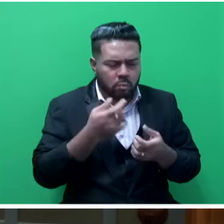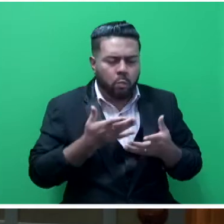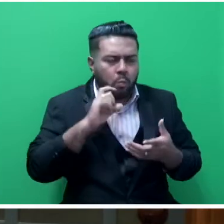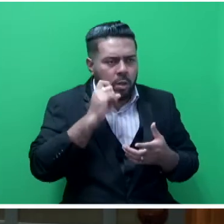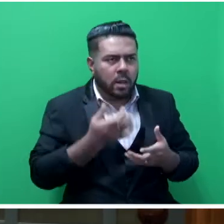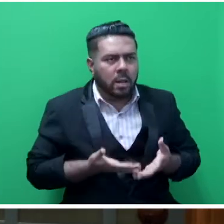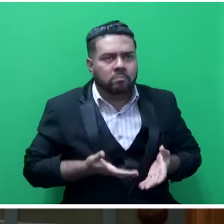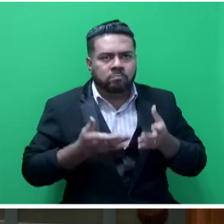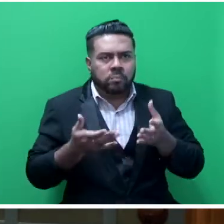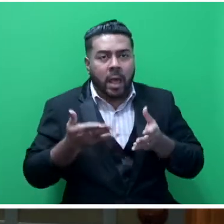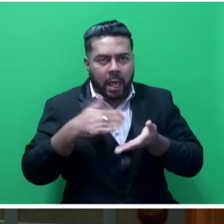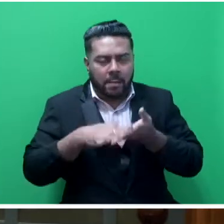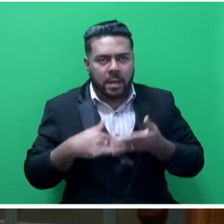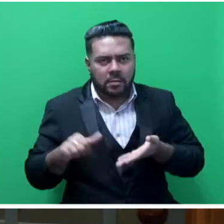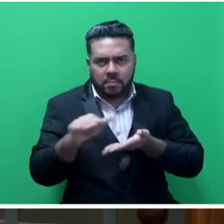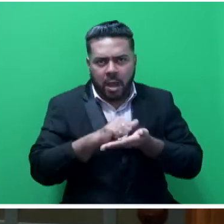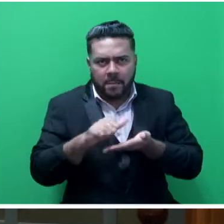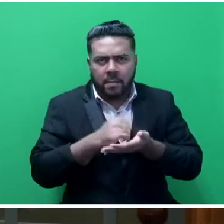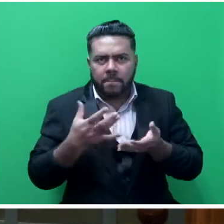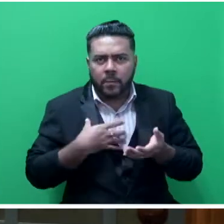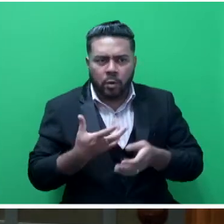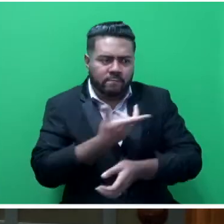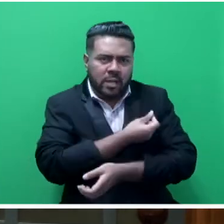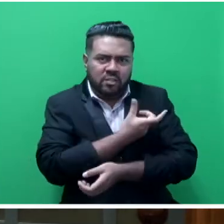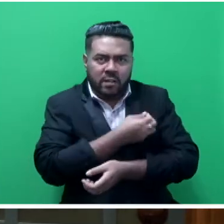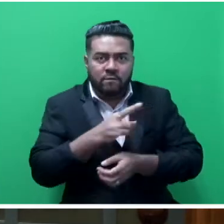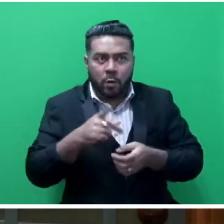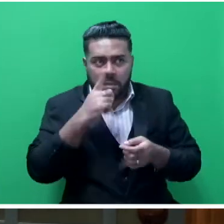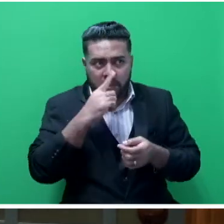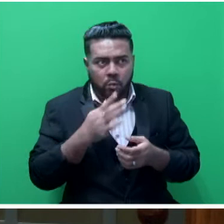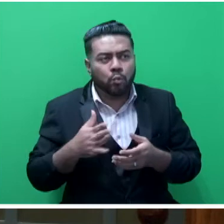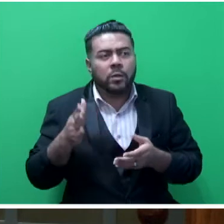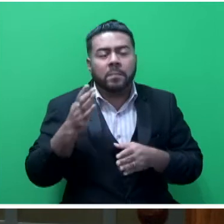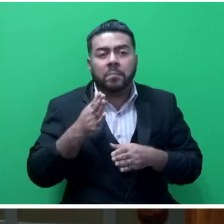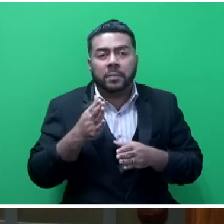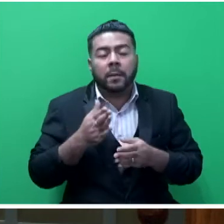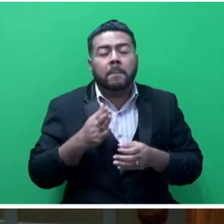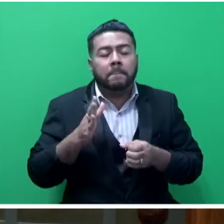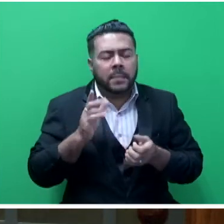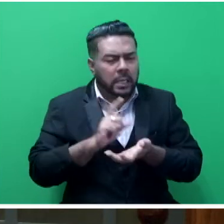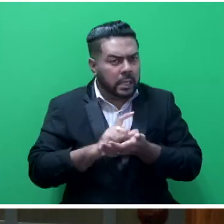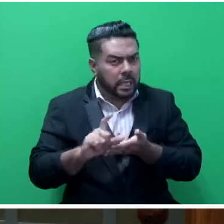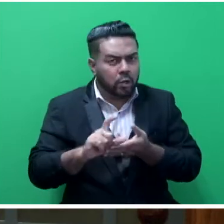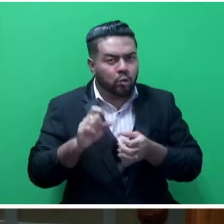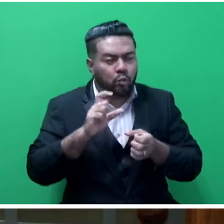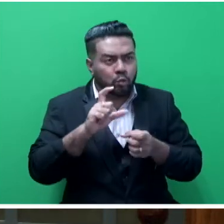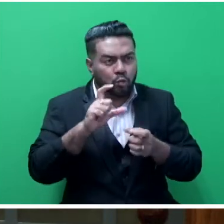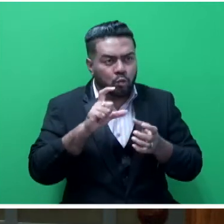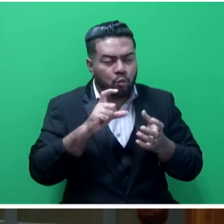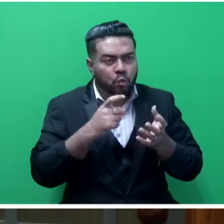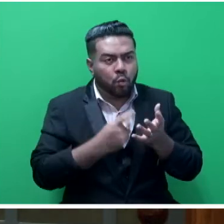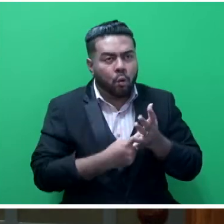our procurement. But we've also, as a government, we made it very clear to COVAX that we are willing to